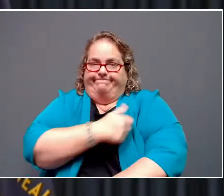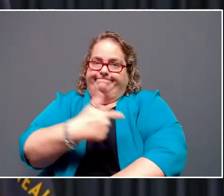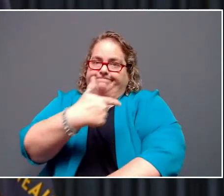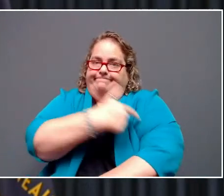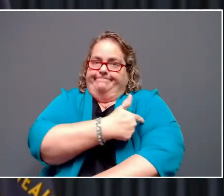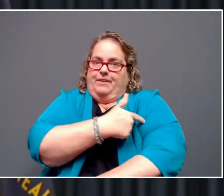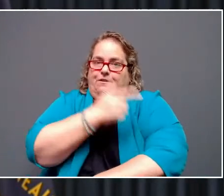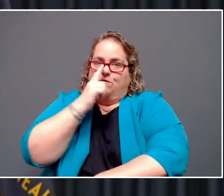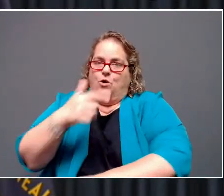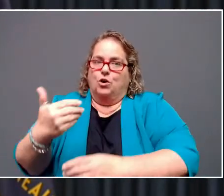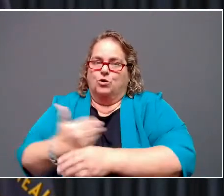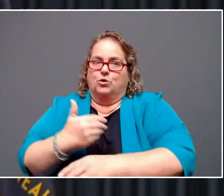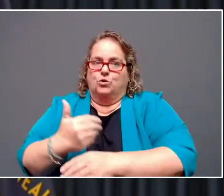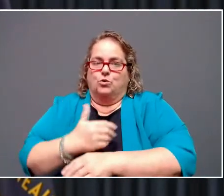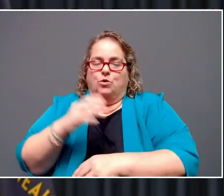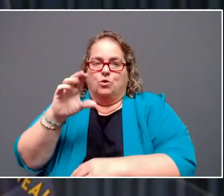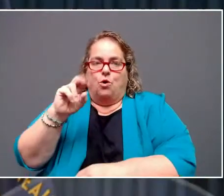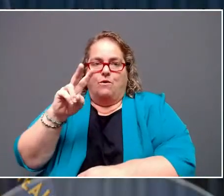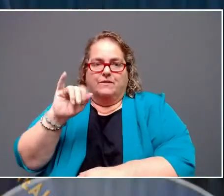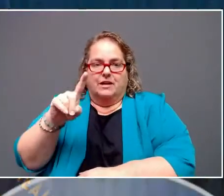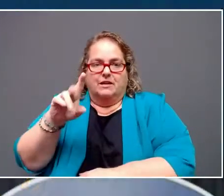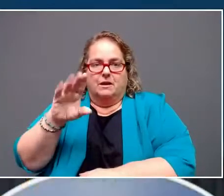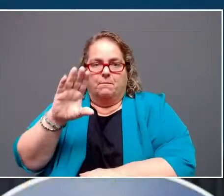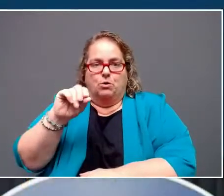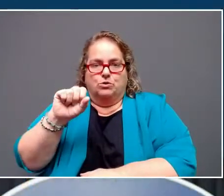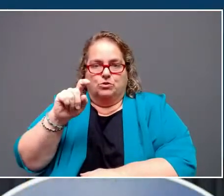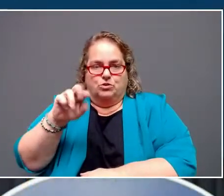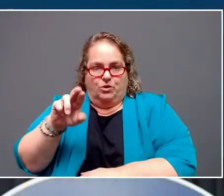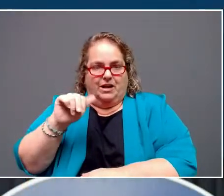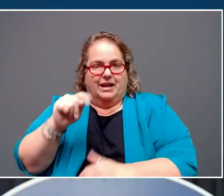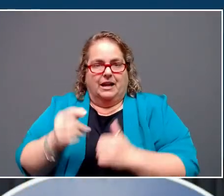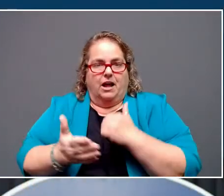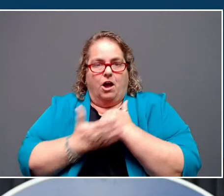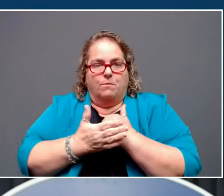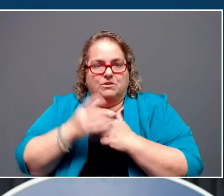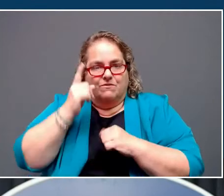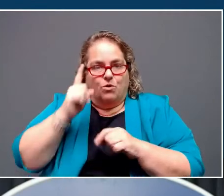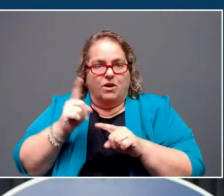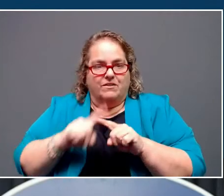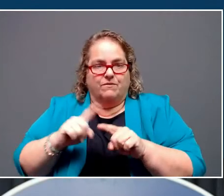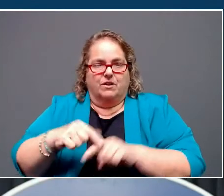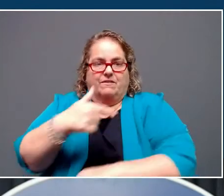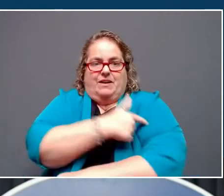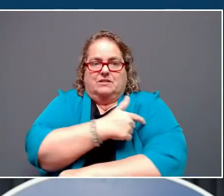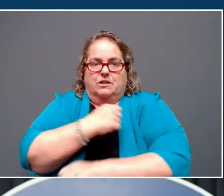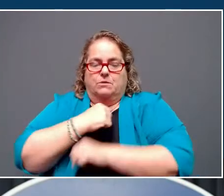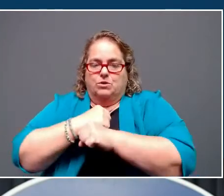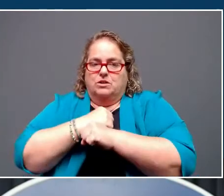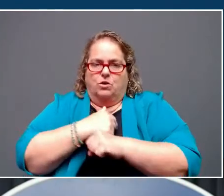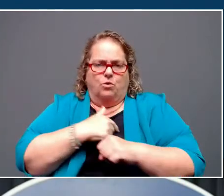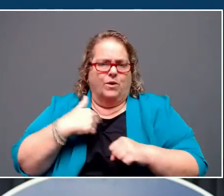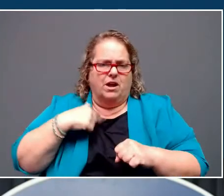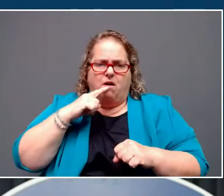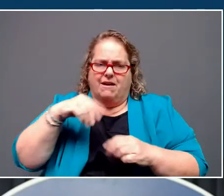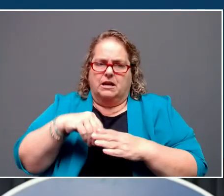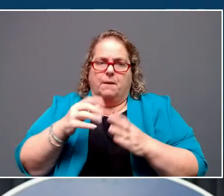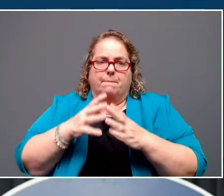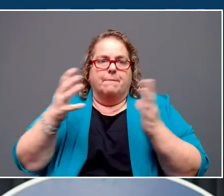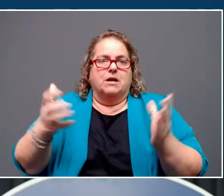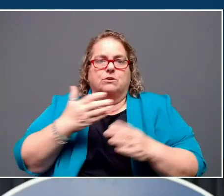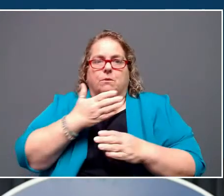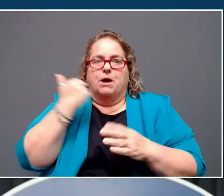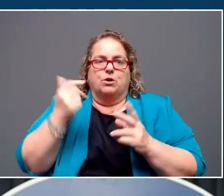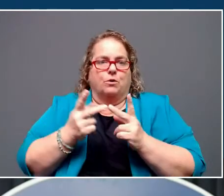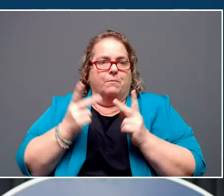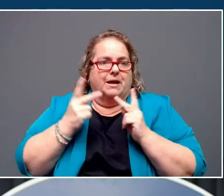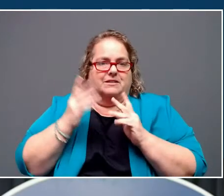from new variants and bolsters previous vaccination protection. Listen, we are in a much better place than when we